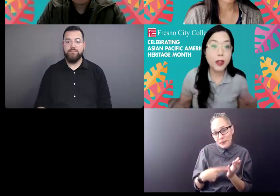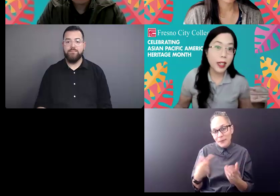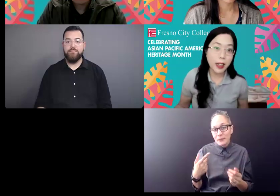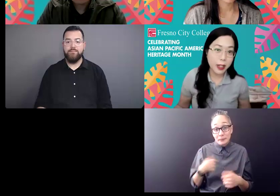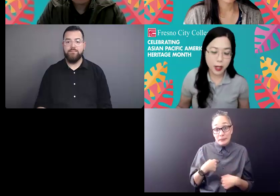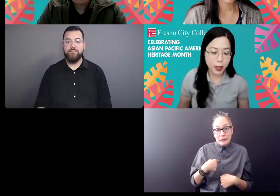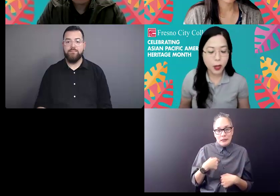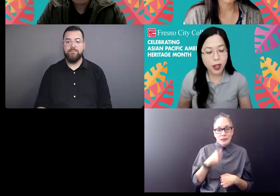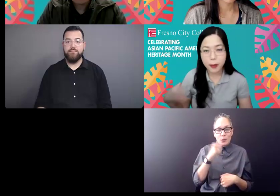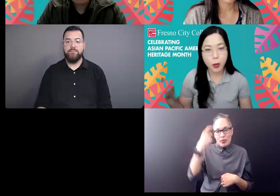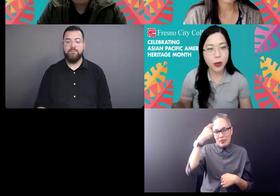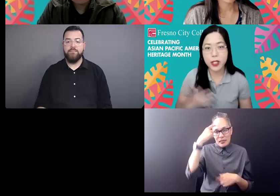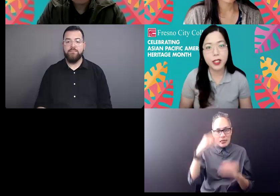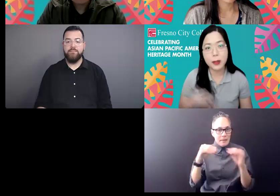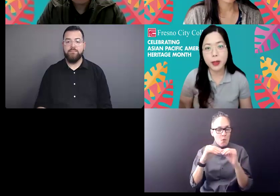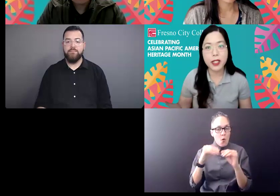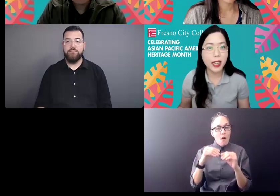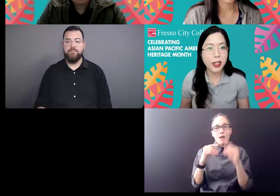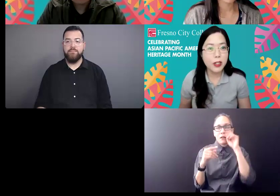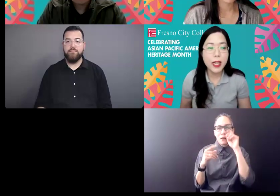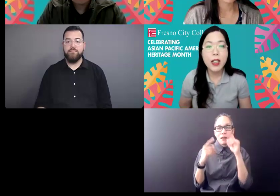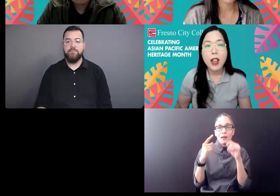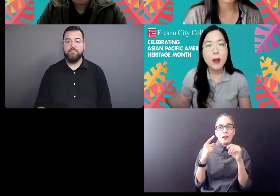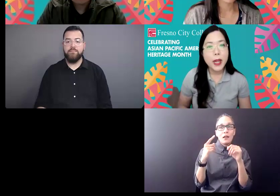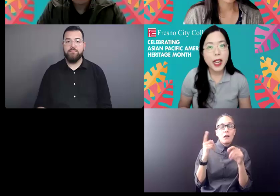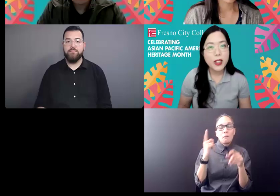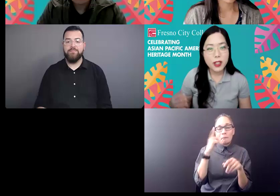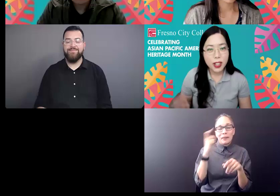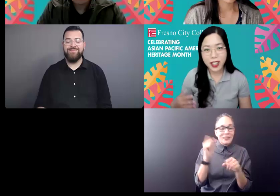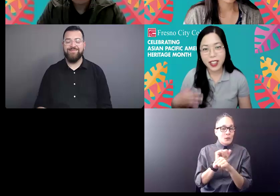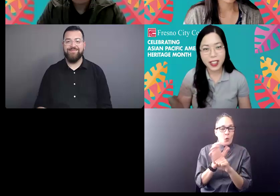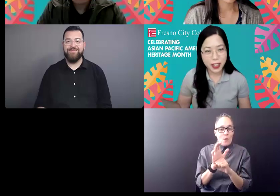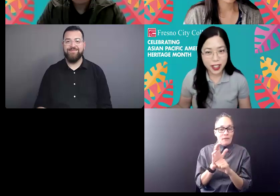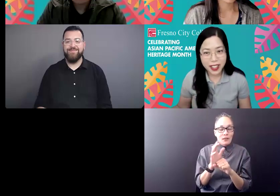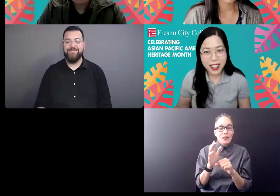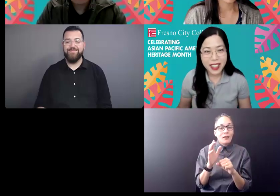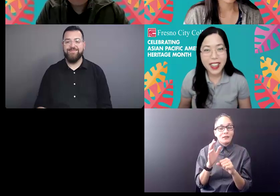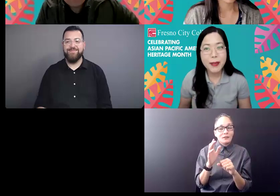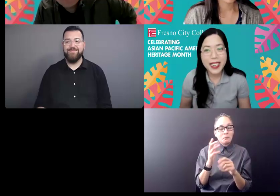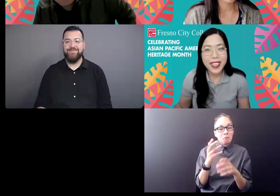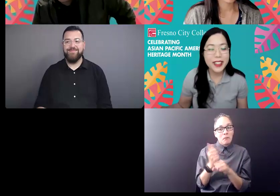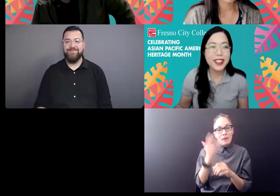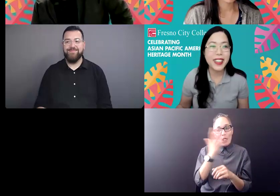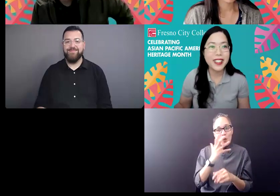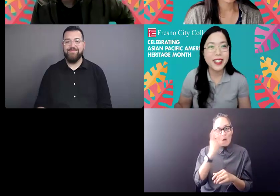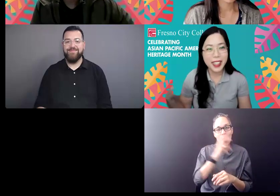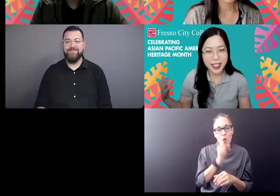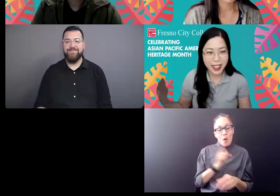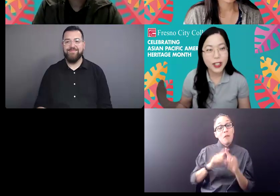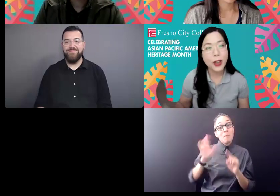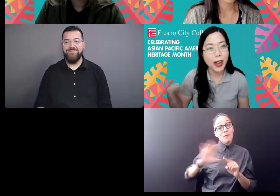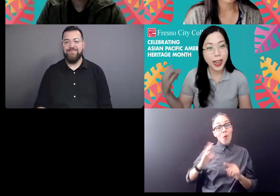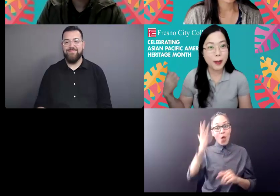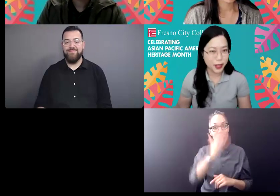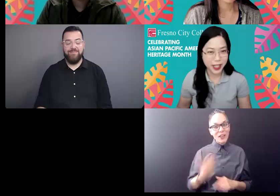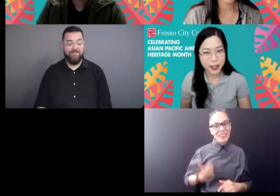I don't think I do anymore. Quarantine completely aged me, but I used to look a lot younger than my years and just like saying,